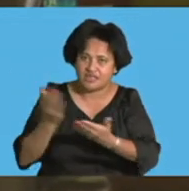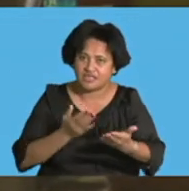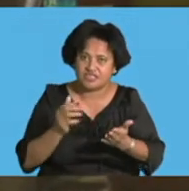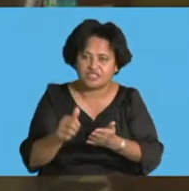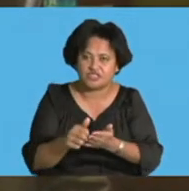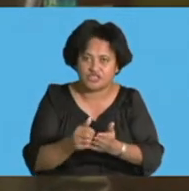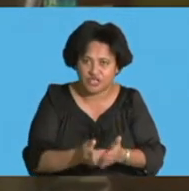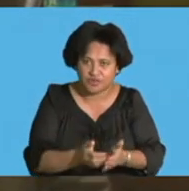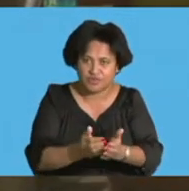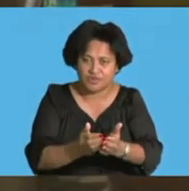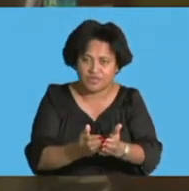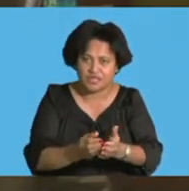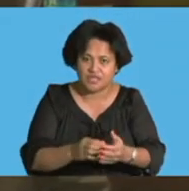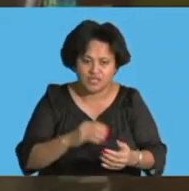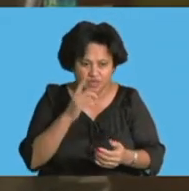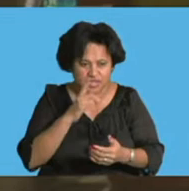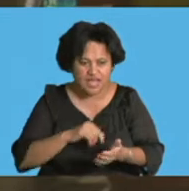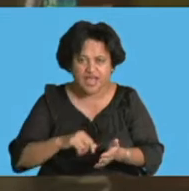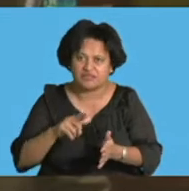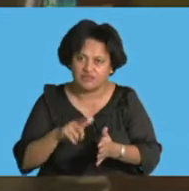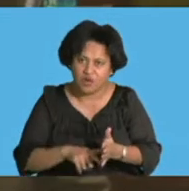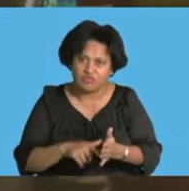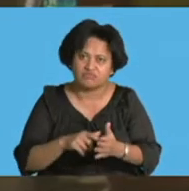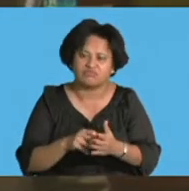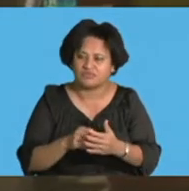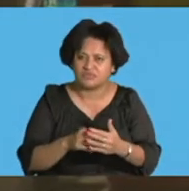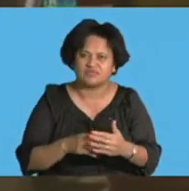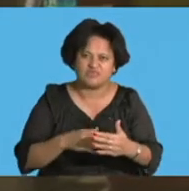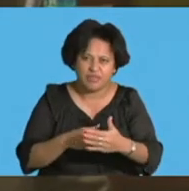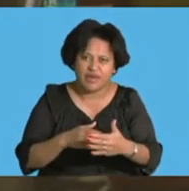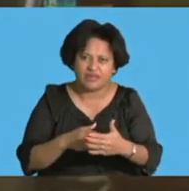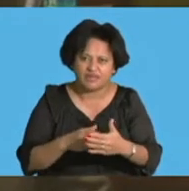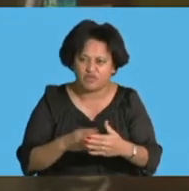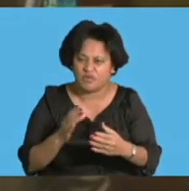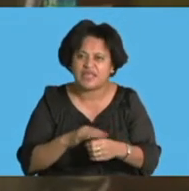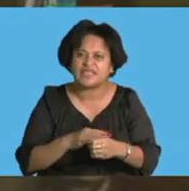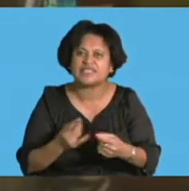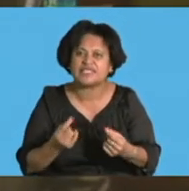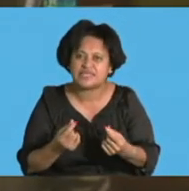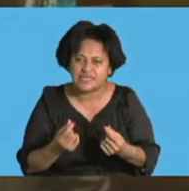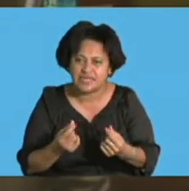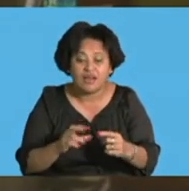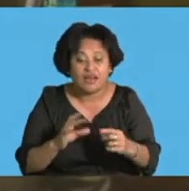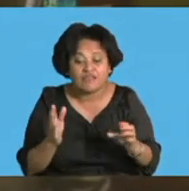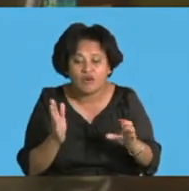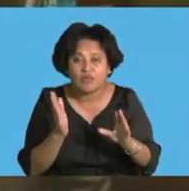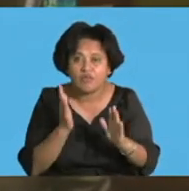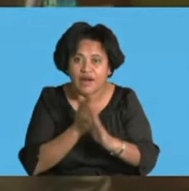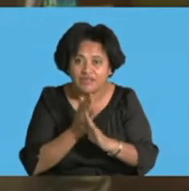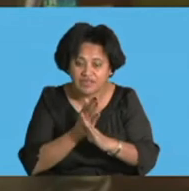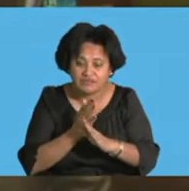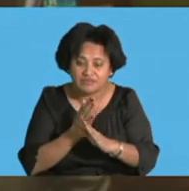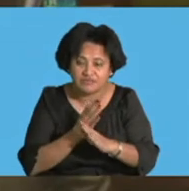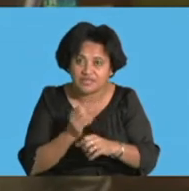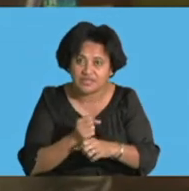This will lower the barrier to entry and encourage more private sector investment and new shipping